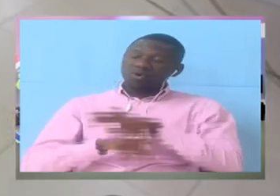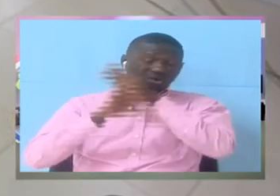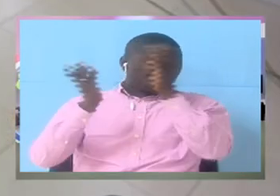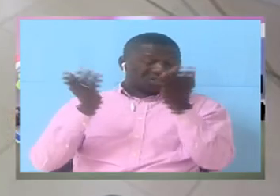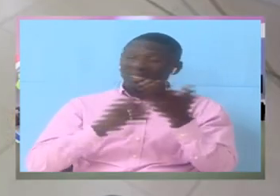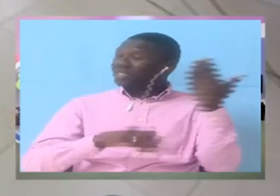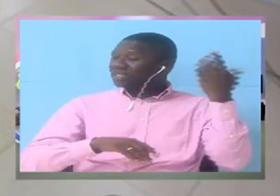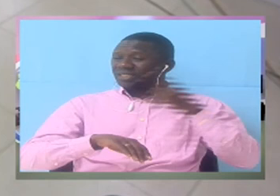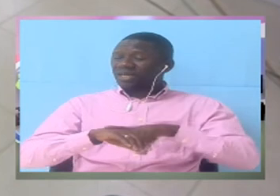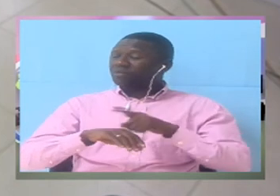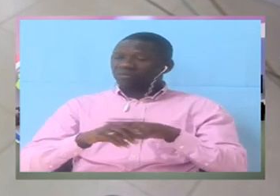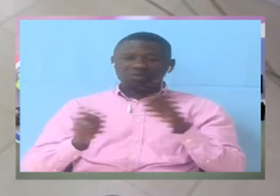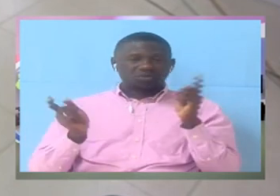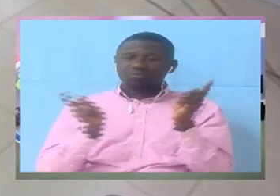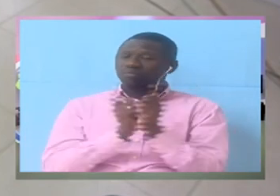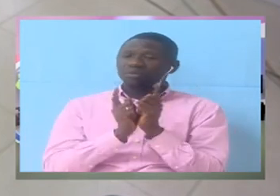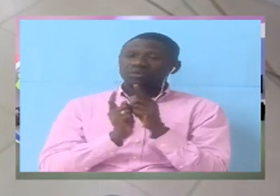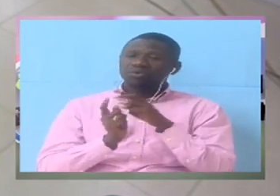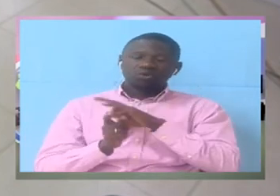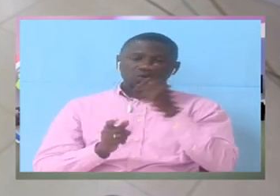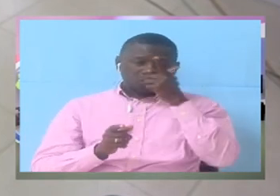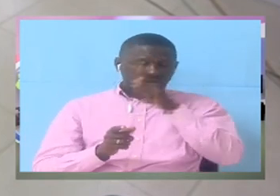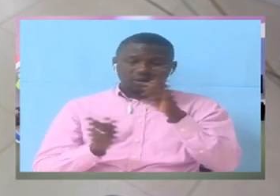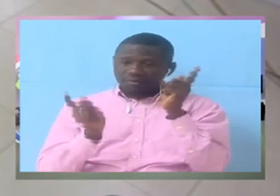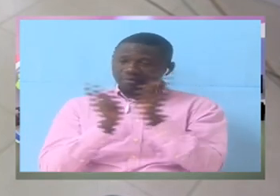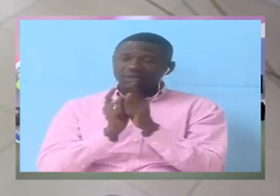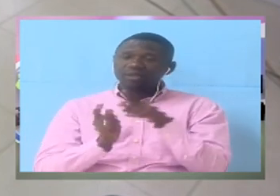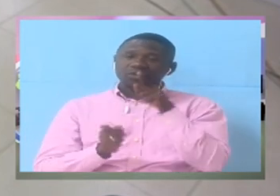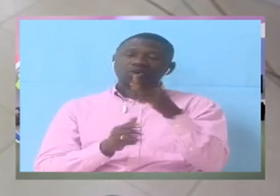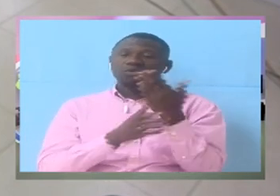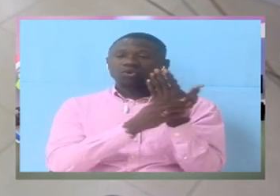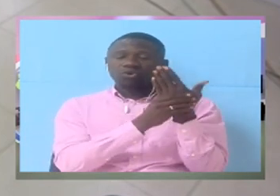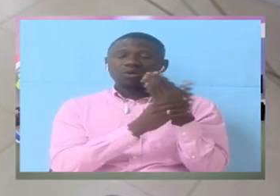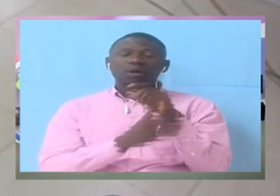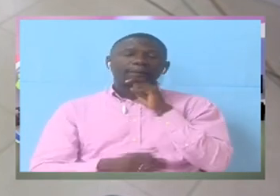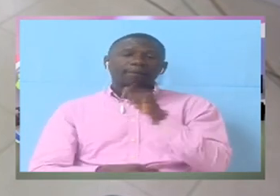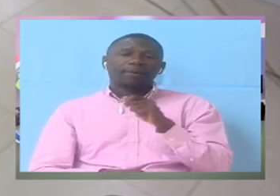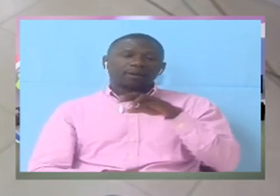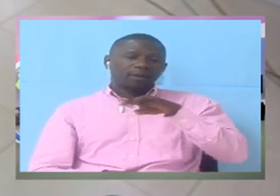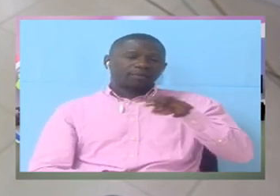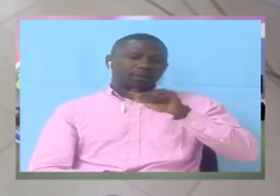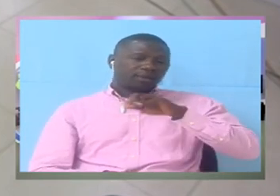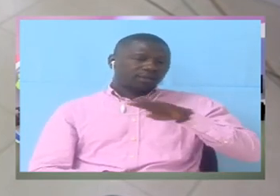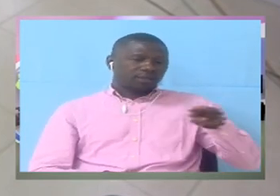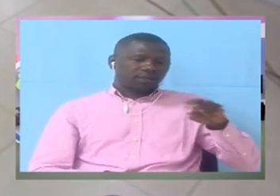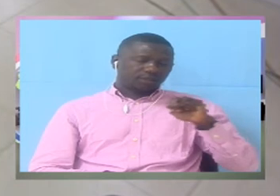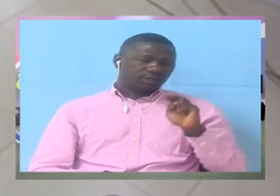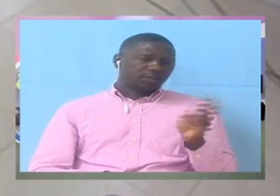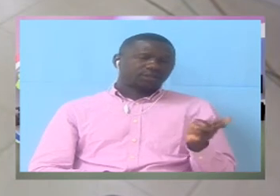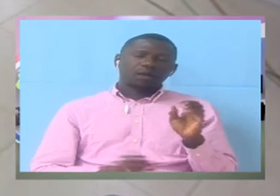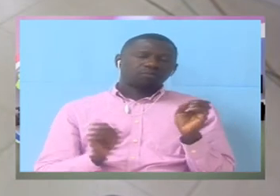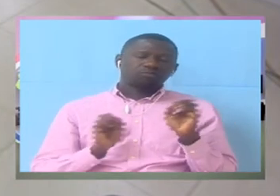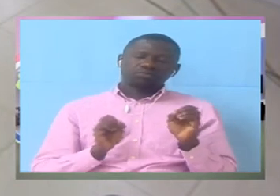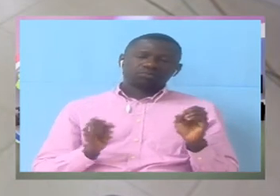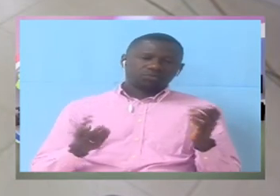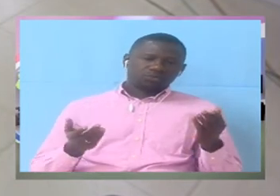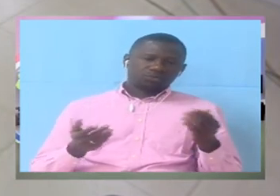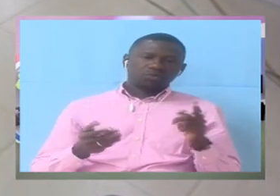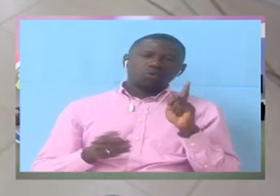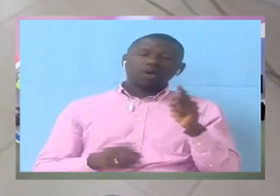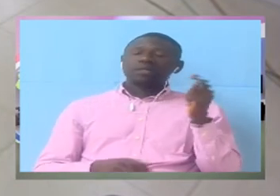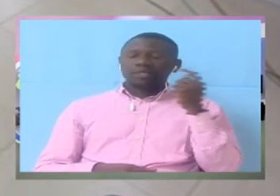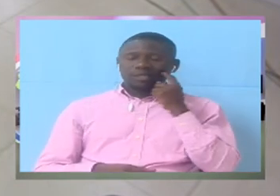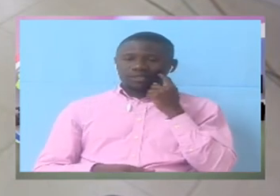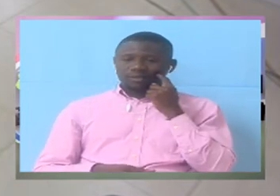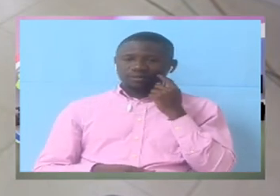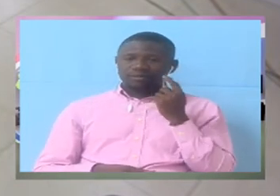All that time we have not yet met Kukui. Dr. Mane from Majede. We didn't see Dr. Mane up to that time.